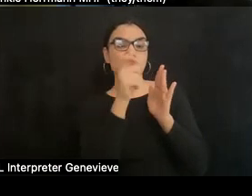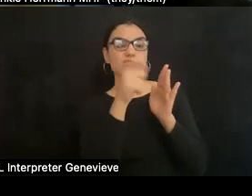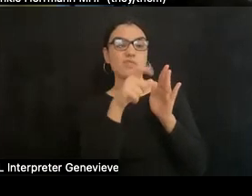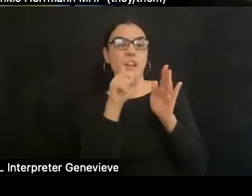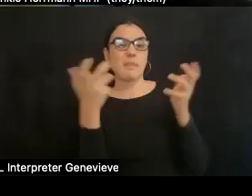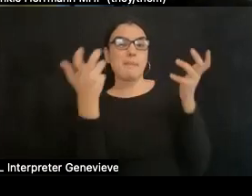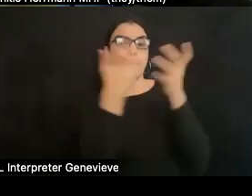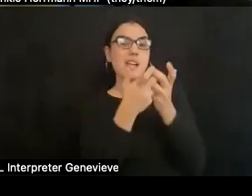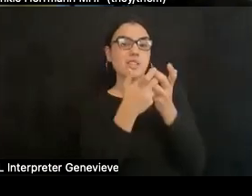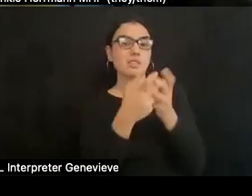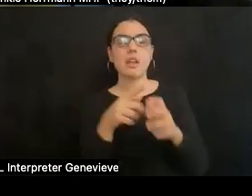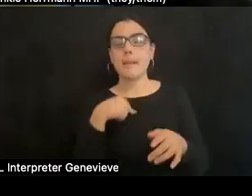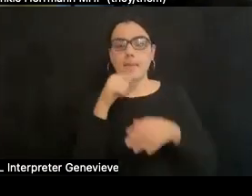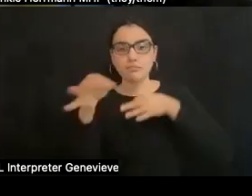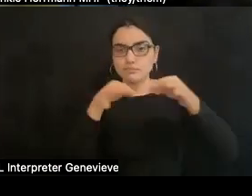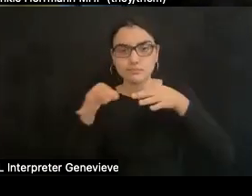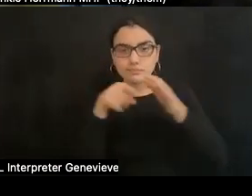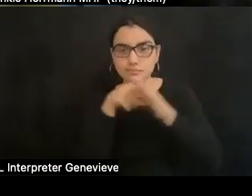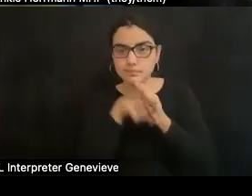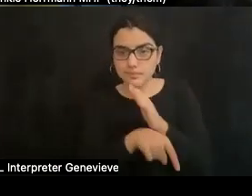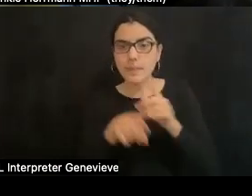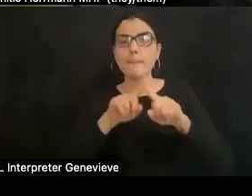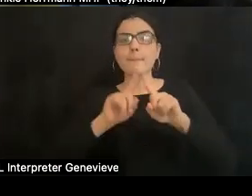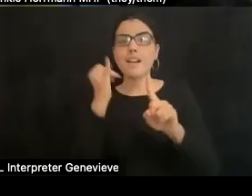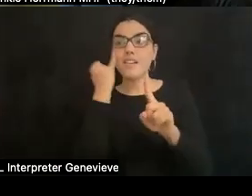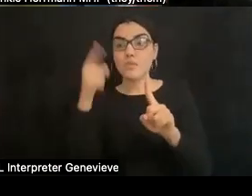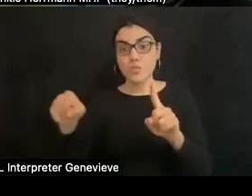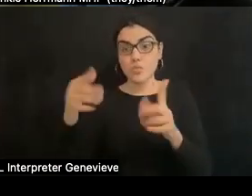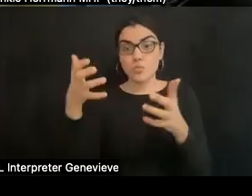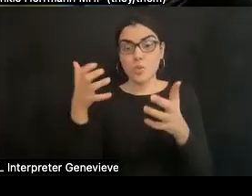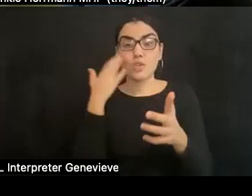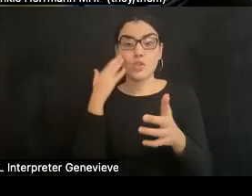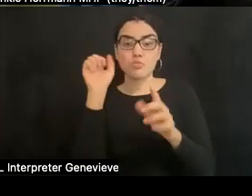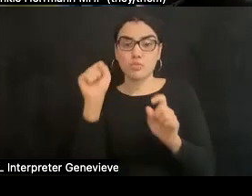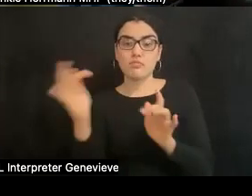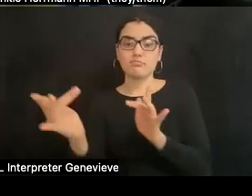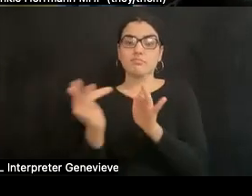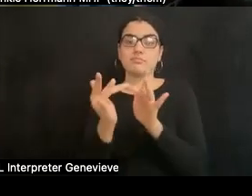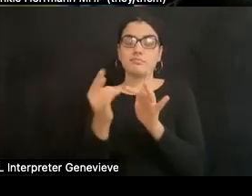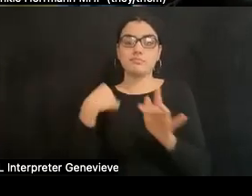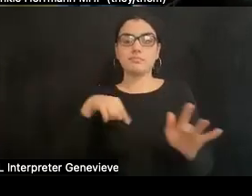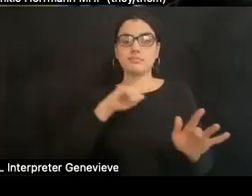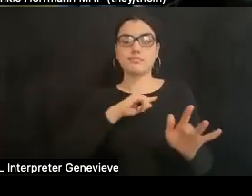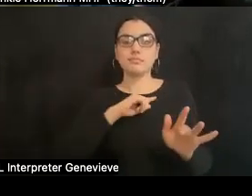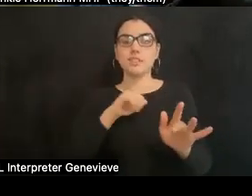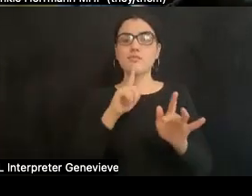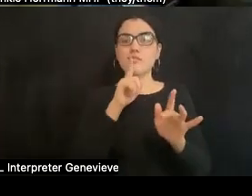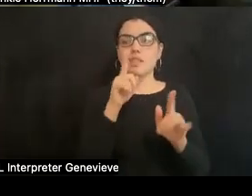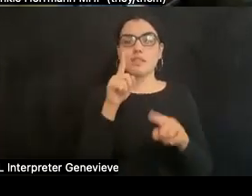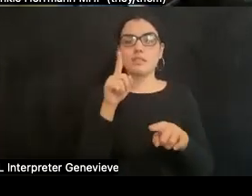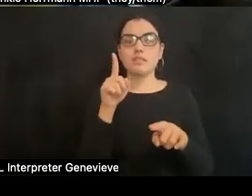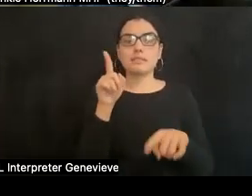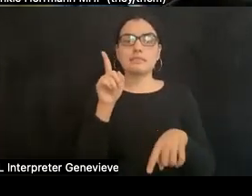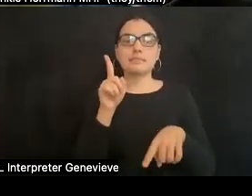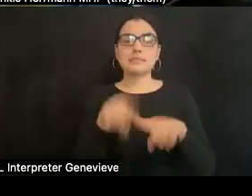all that level of detail, but if anybody wants to know, you can reach out to us. So there's no way to